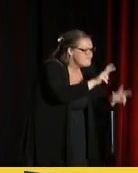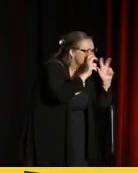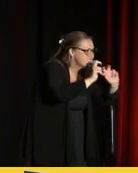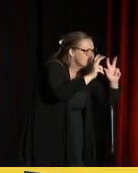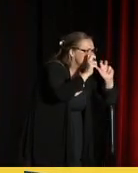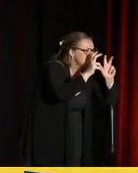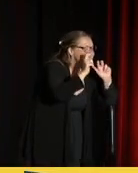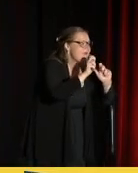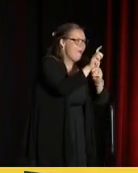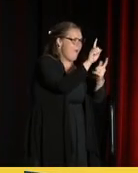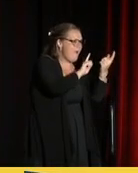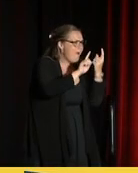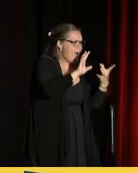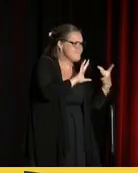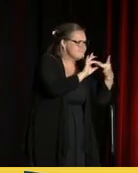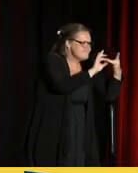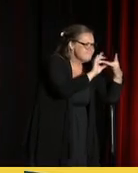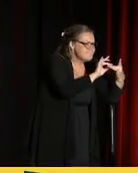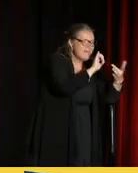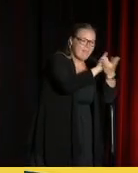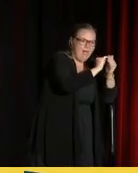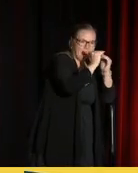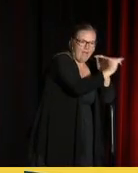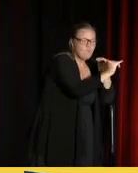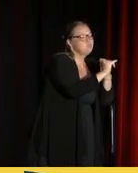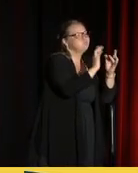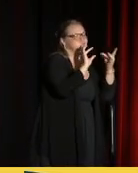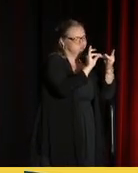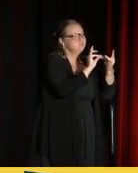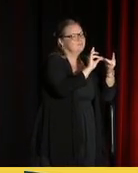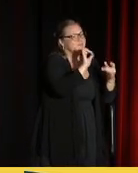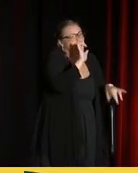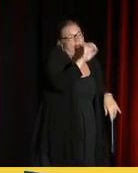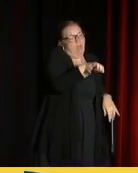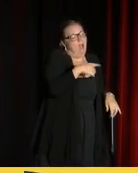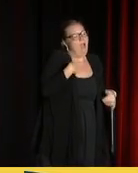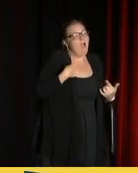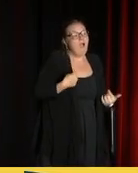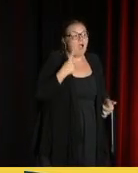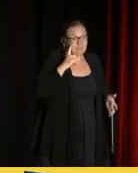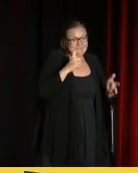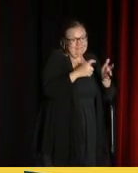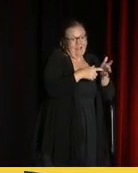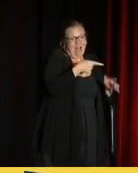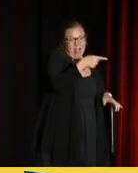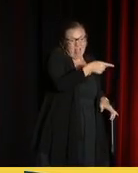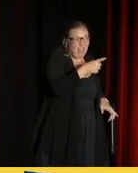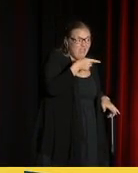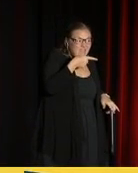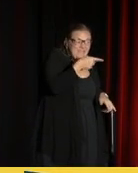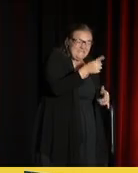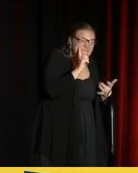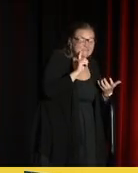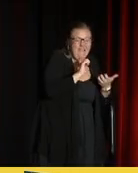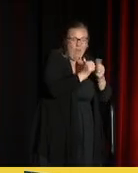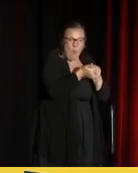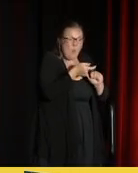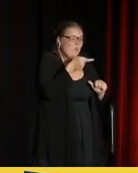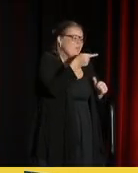and engage with people meet them on their level. And so, I could tell from the way he